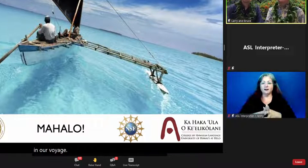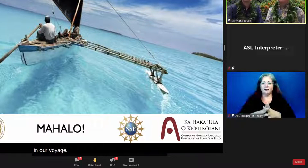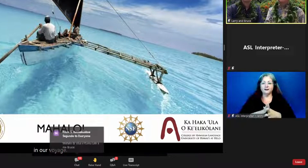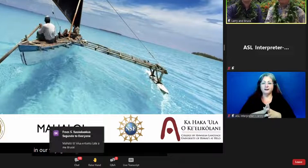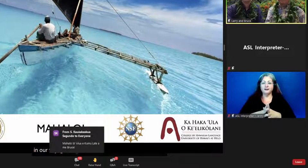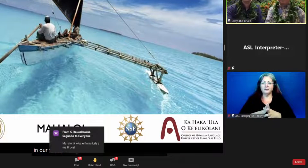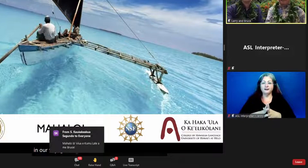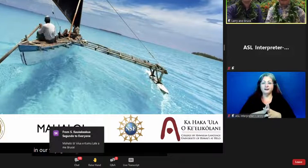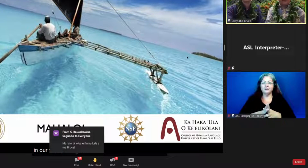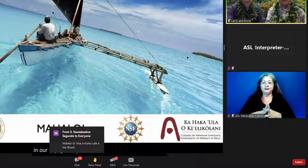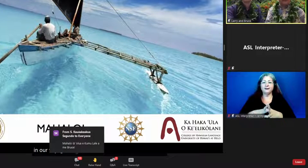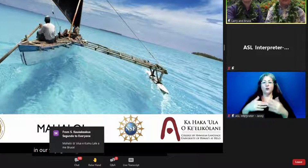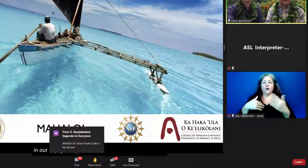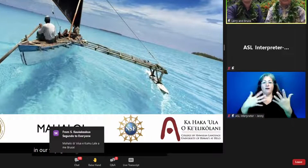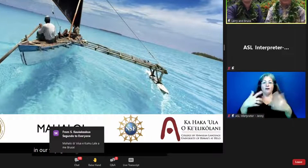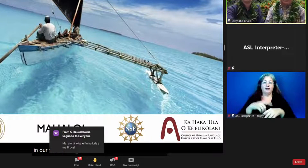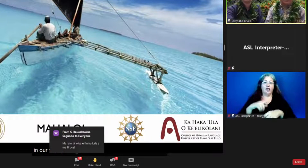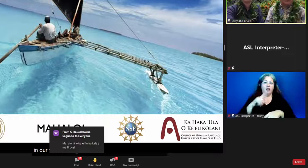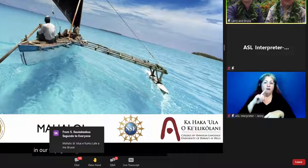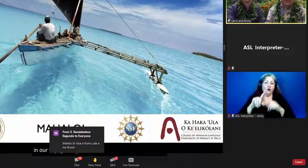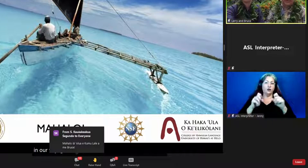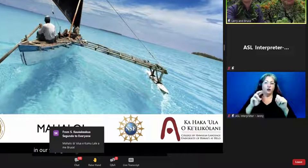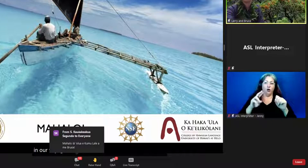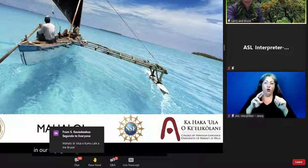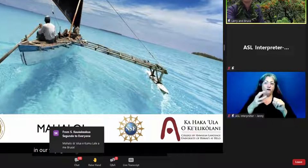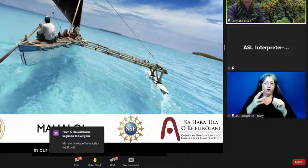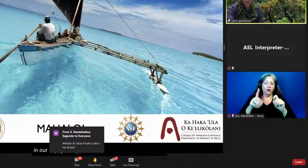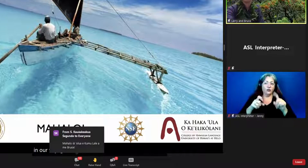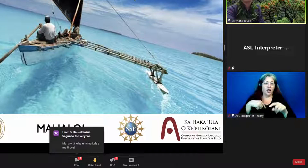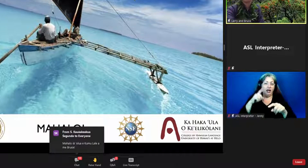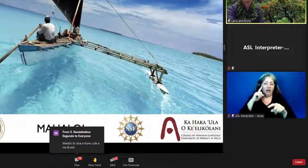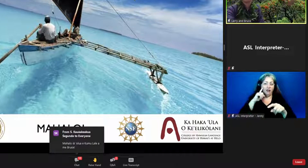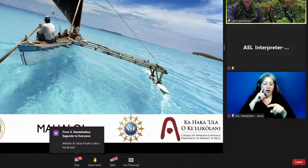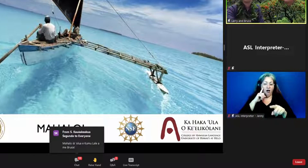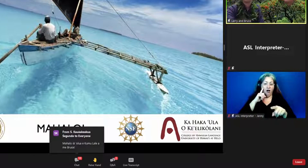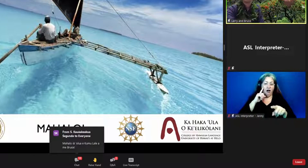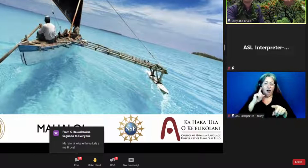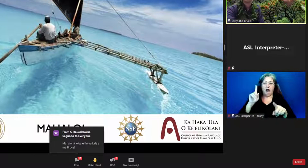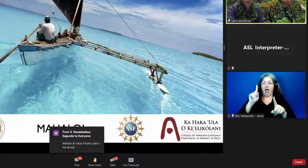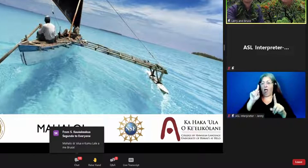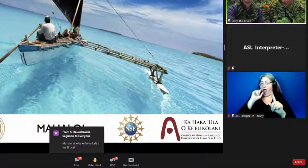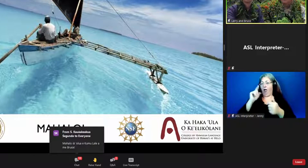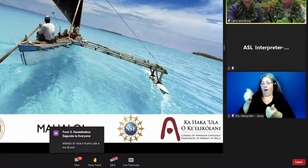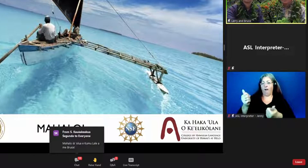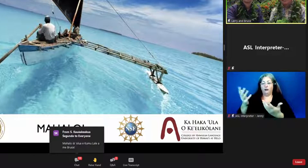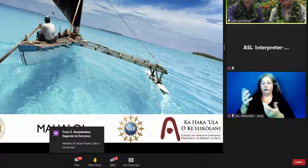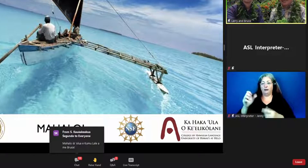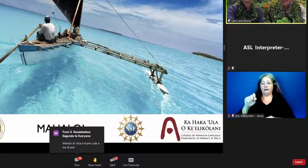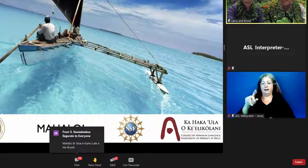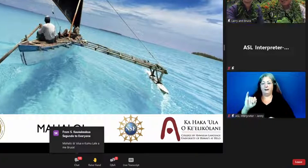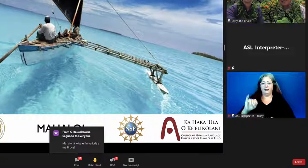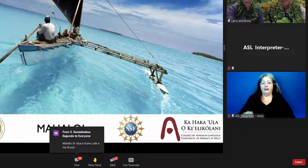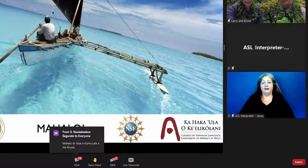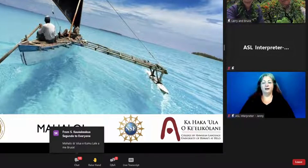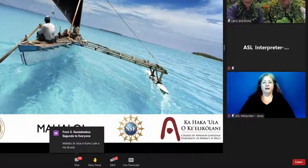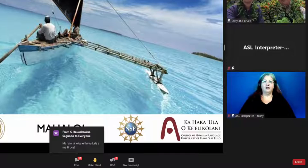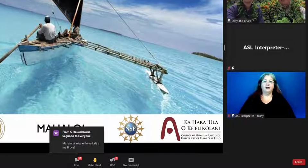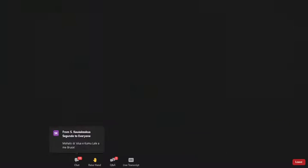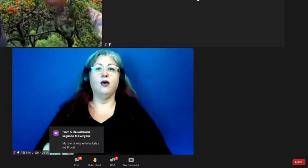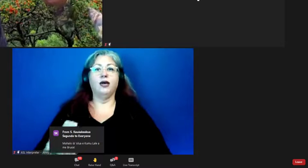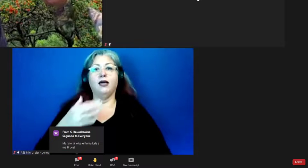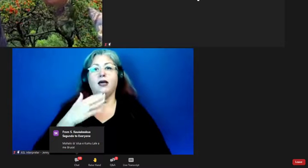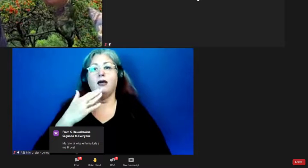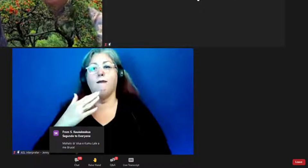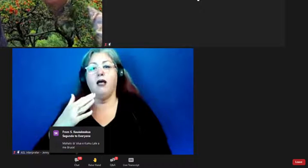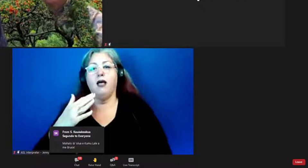Shall we have some time for a couple questions or a few questions? I'm not sure, Sebi, that's up to you. Yeah, mahalo, first of